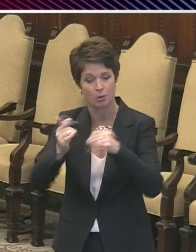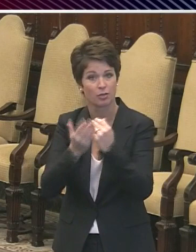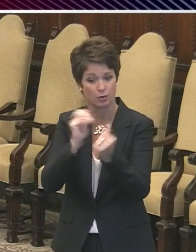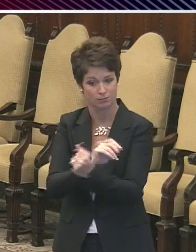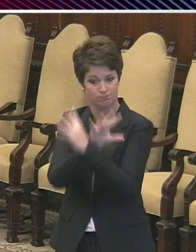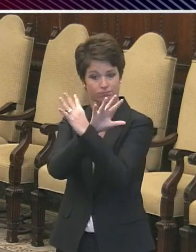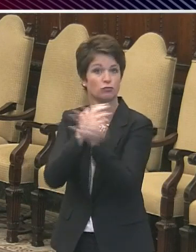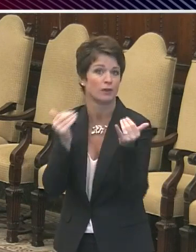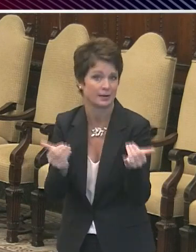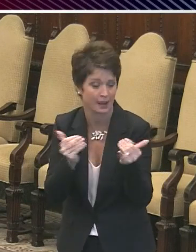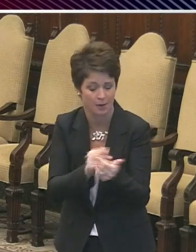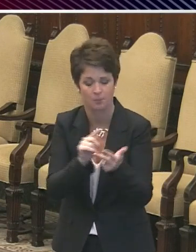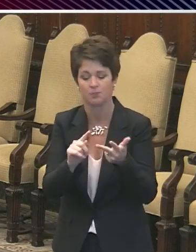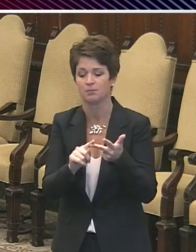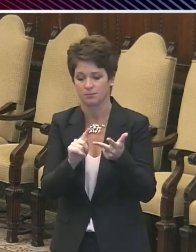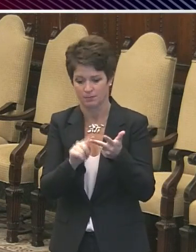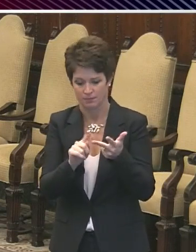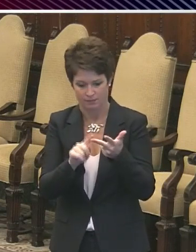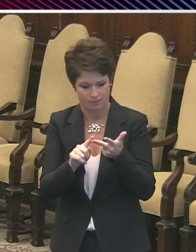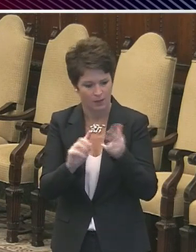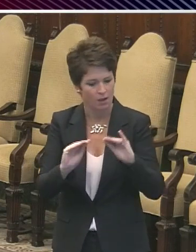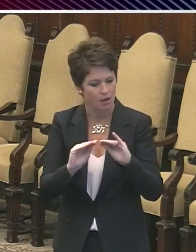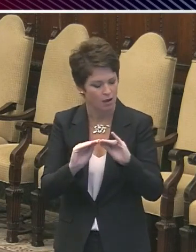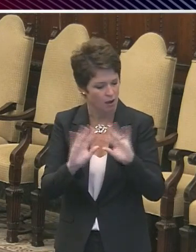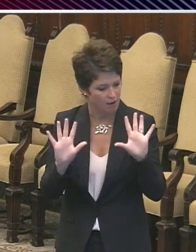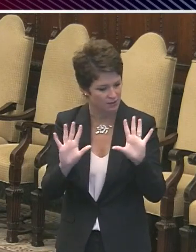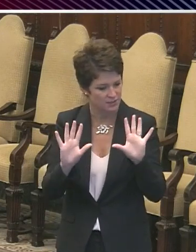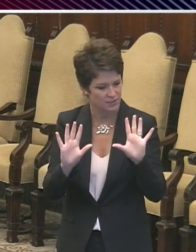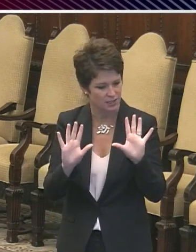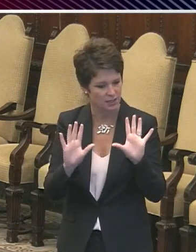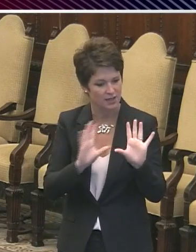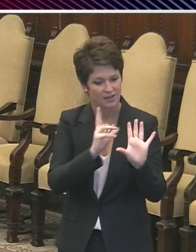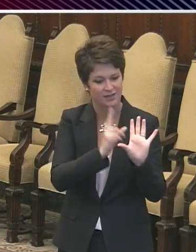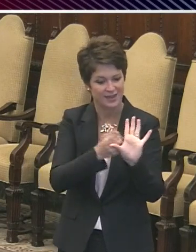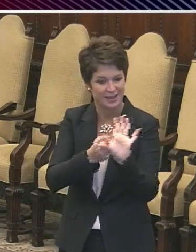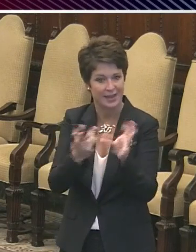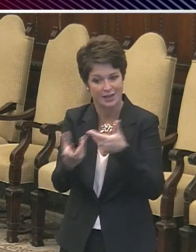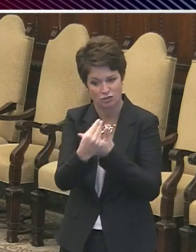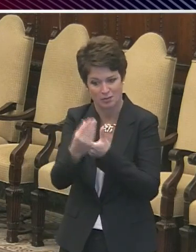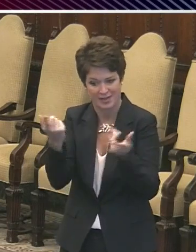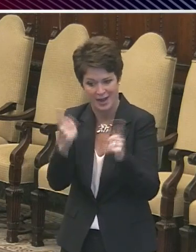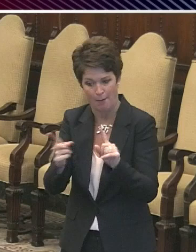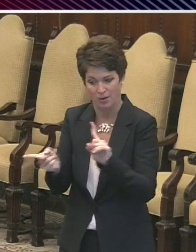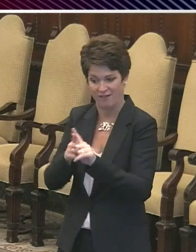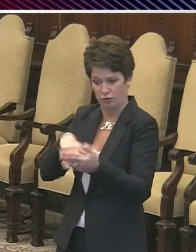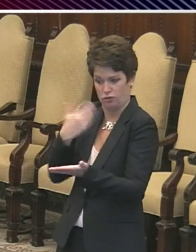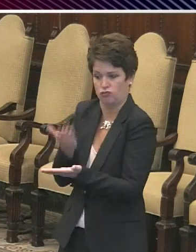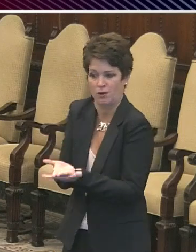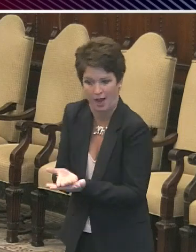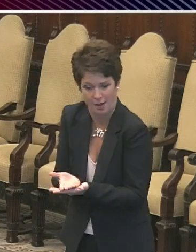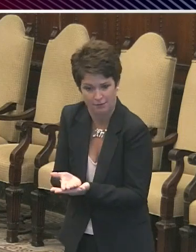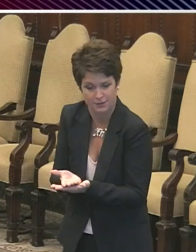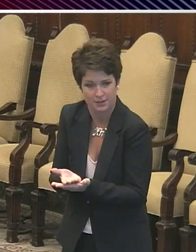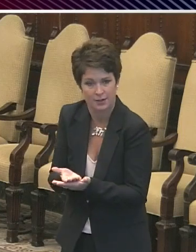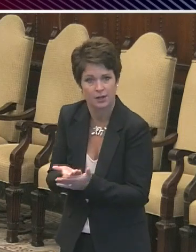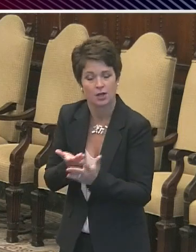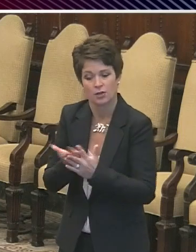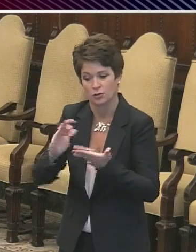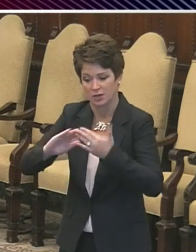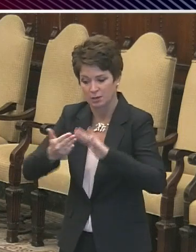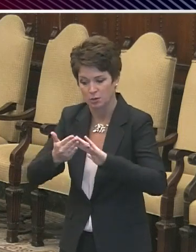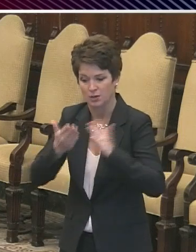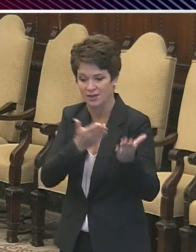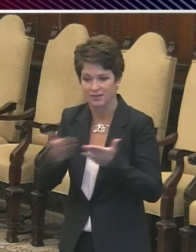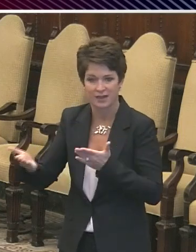virtually. Obviously, a lot of the engagement that began when I first got here, doing community meetings,